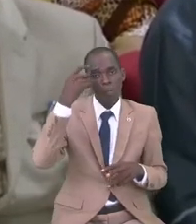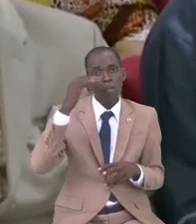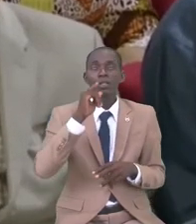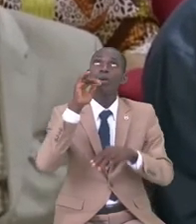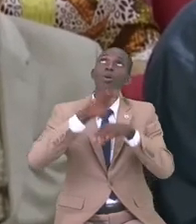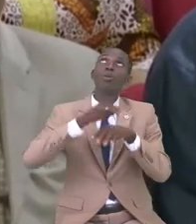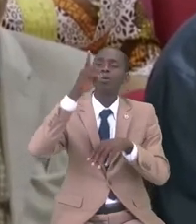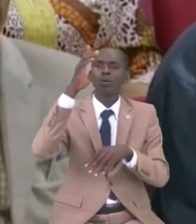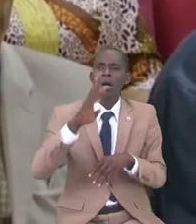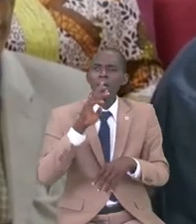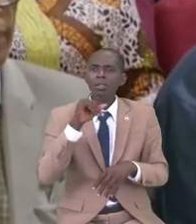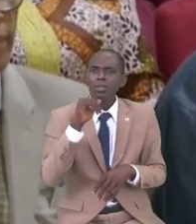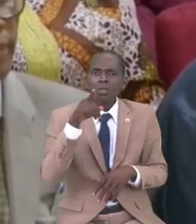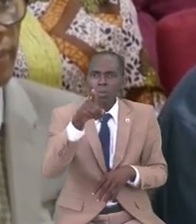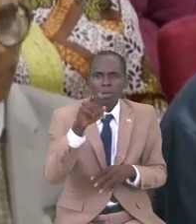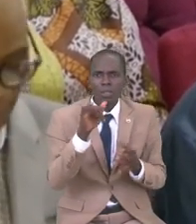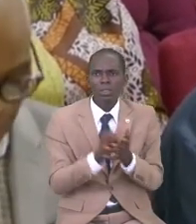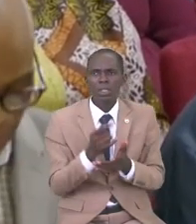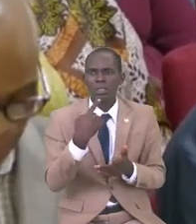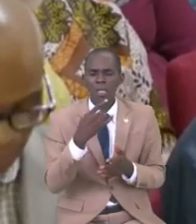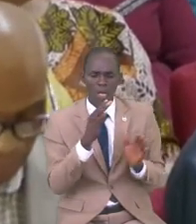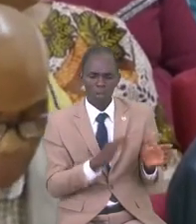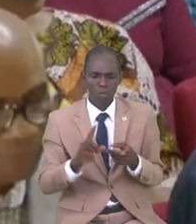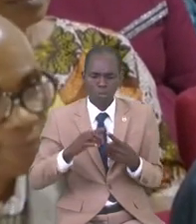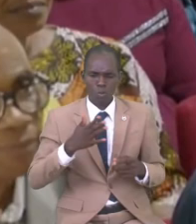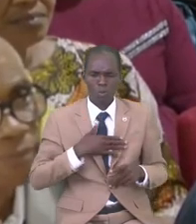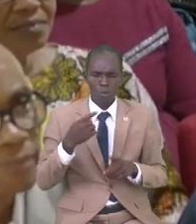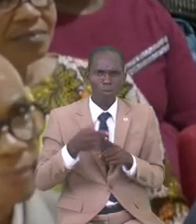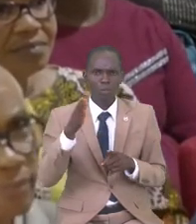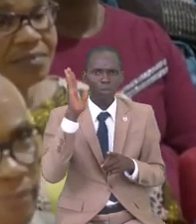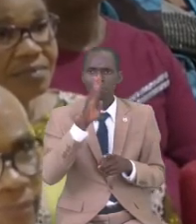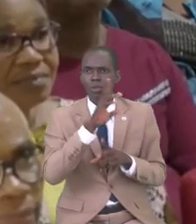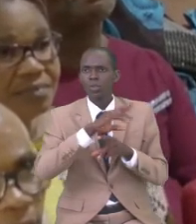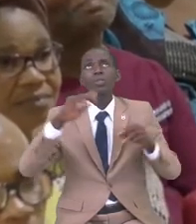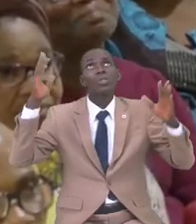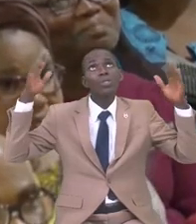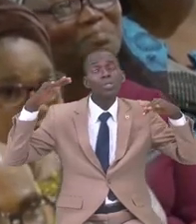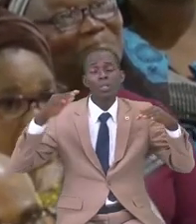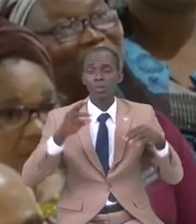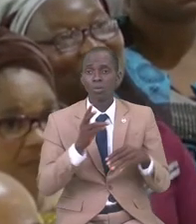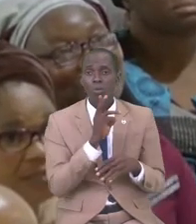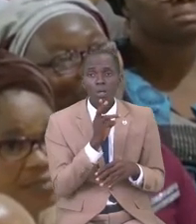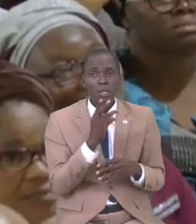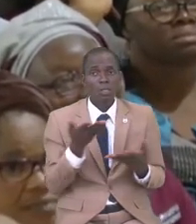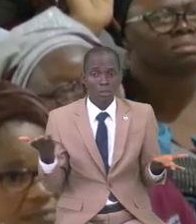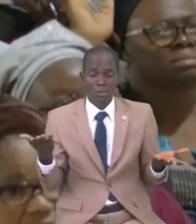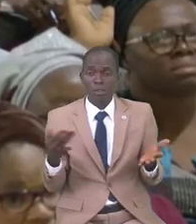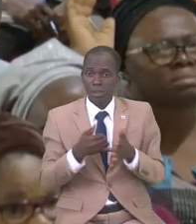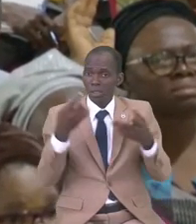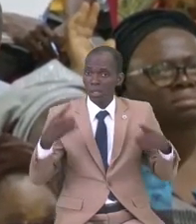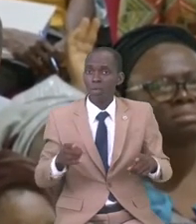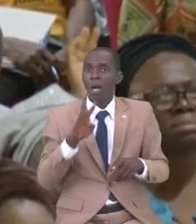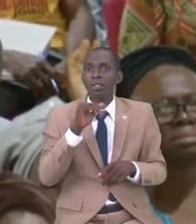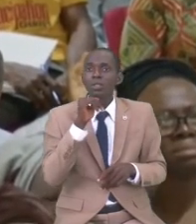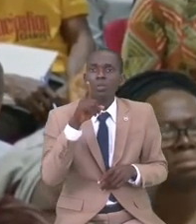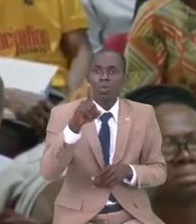Were you not the one that said, according to my word, there'll be no dew, there'll be no rain? It was like that. Were you not the one that trusted